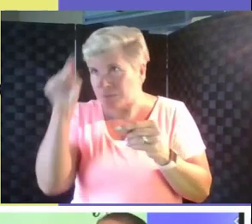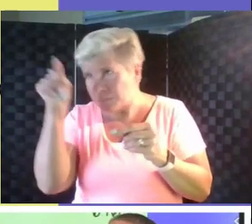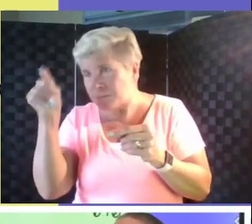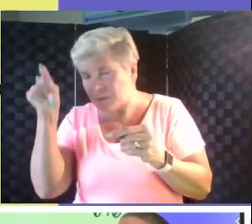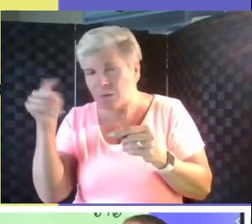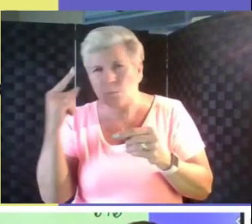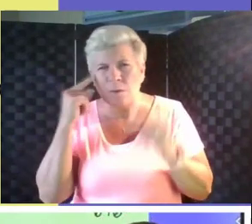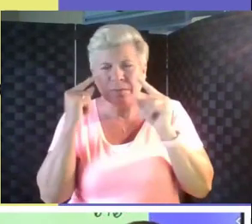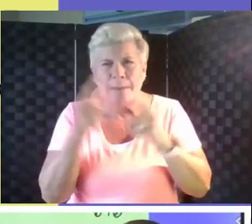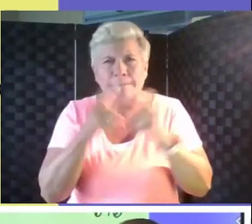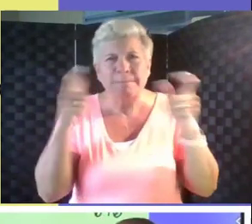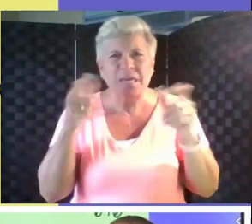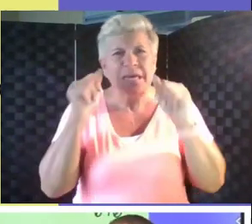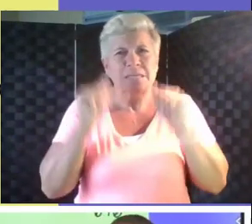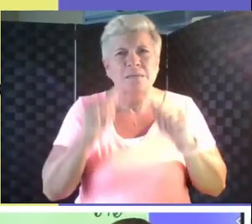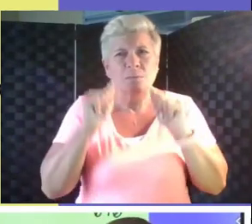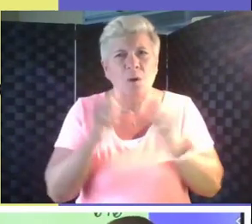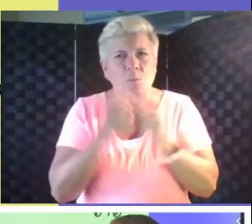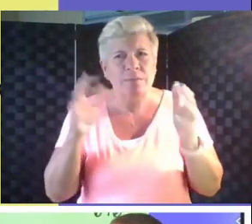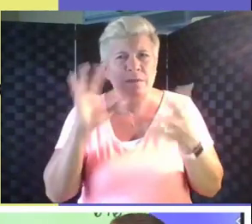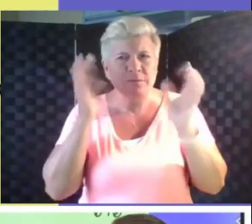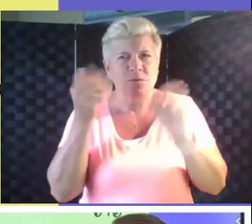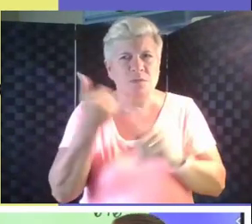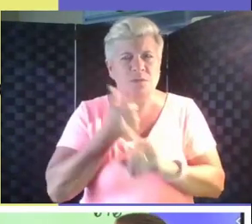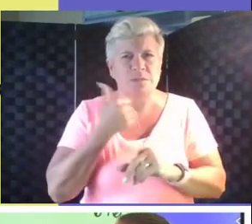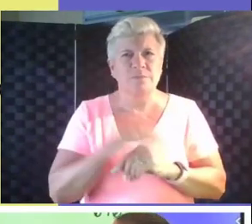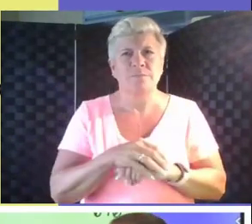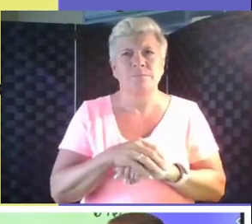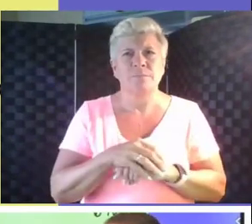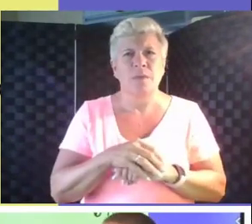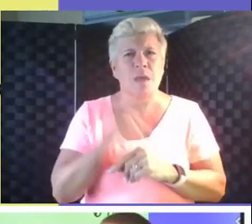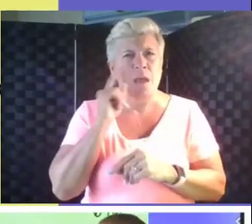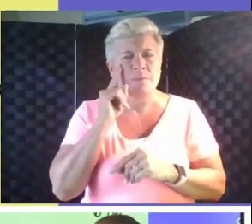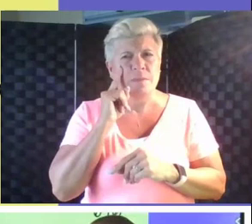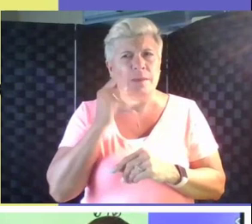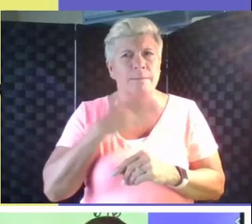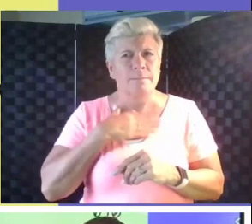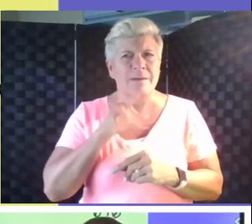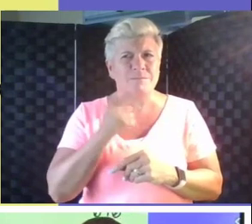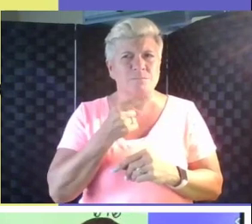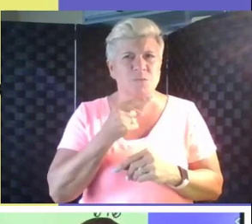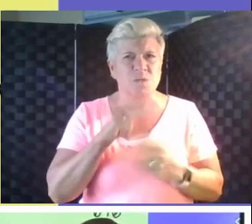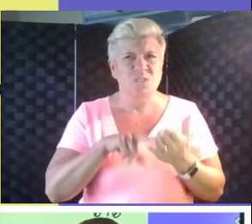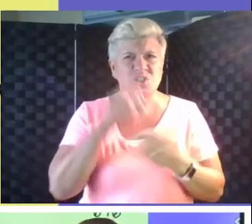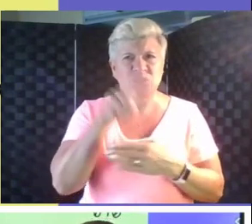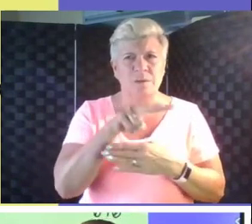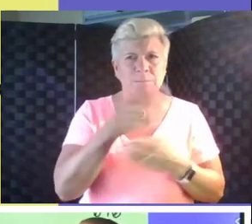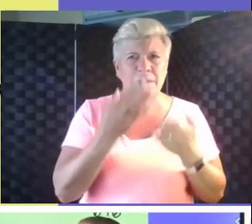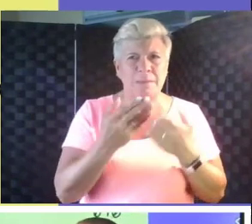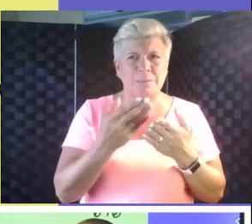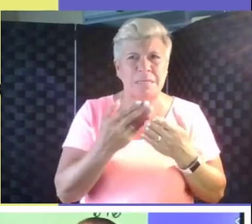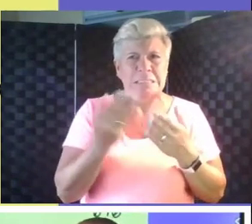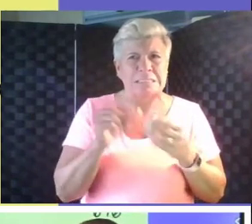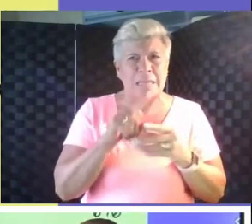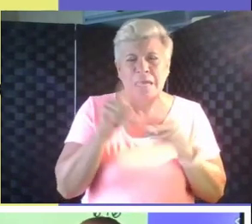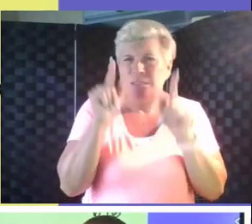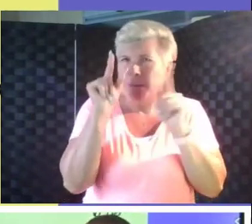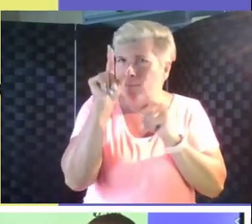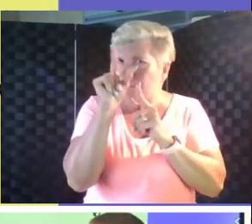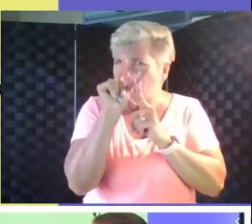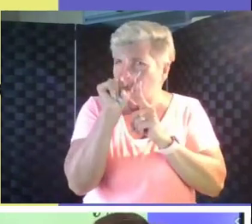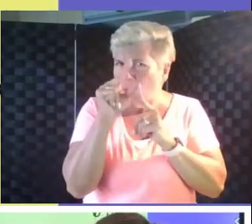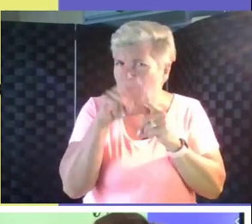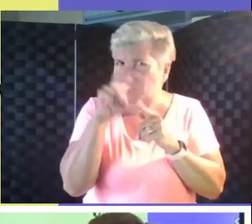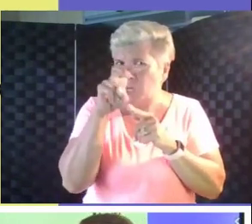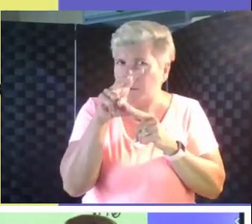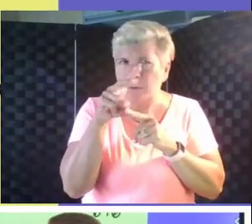So we want to think as big as we can without confusing ourselves. But I'm thinking that my first jump might be a really small